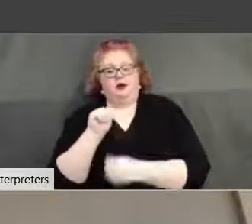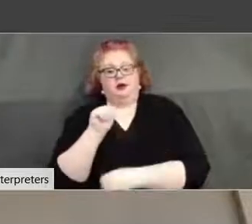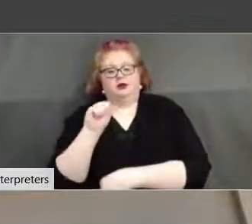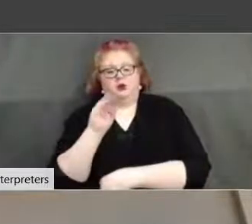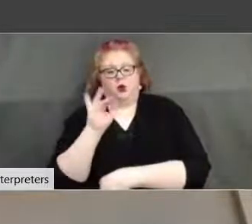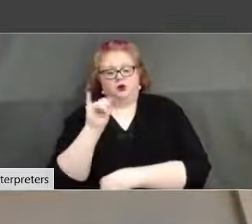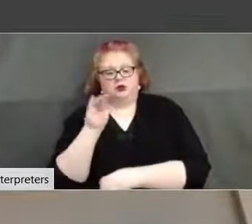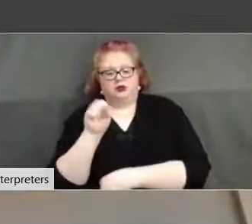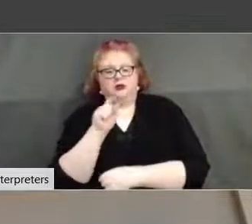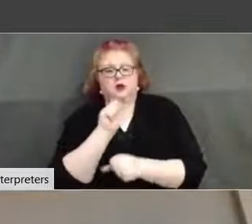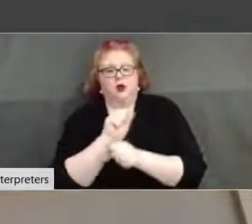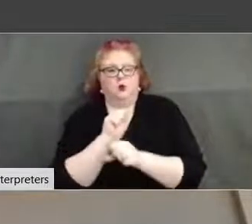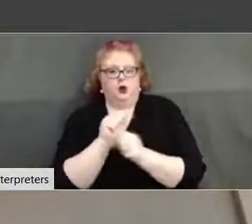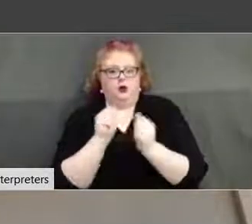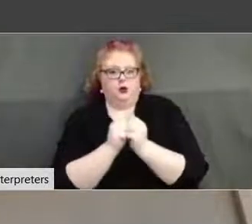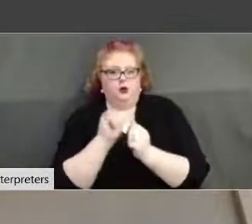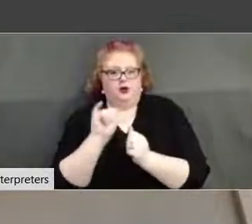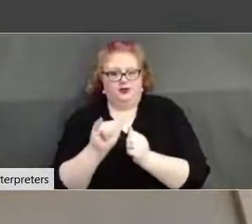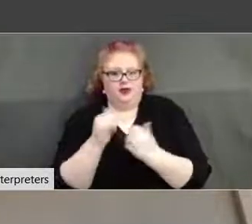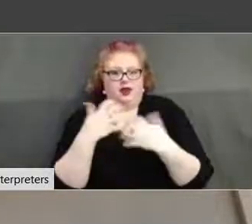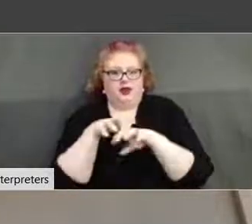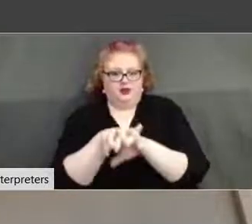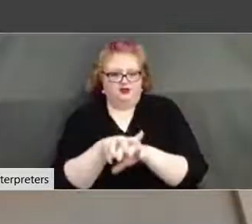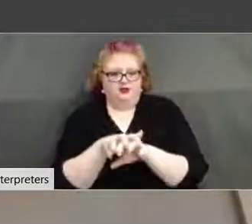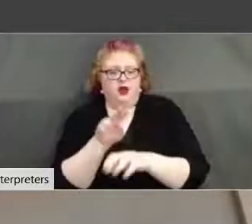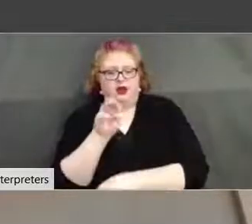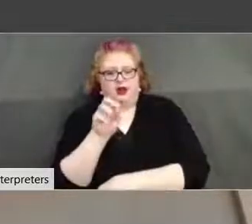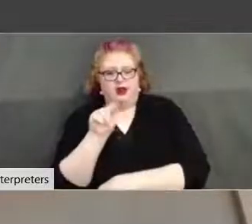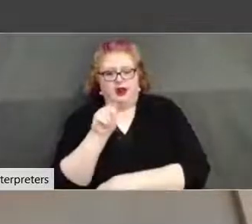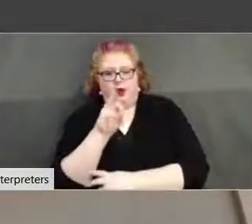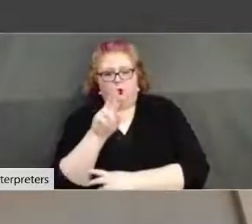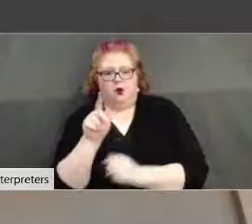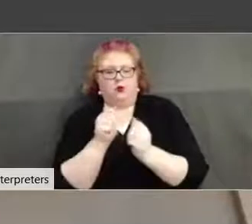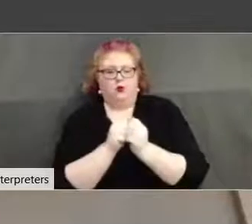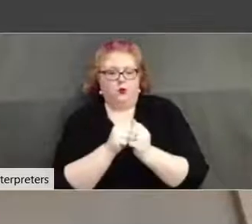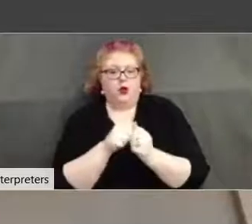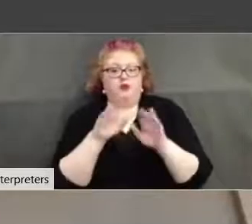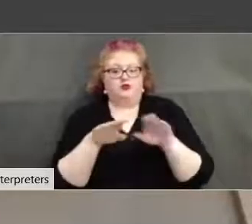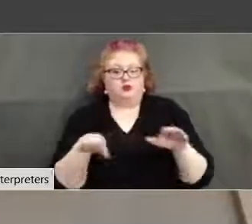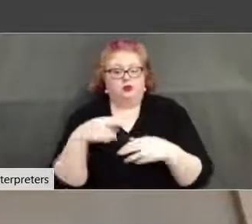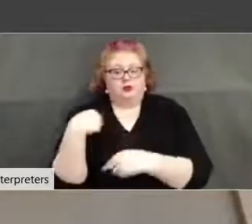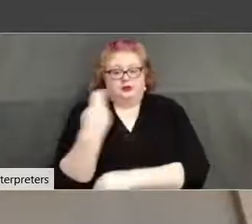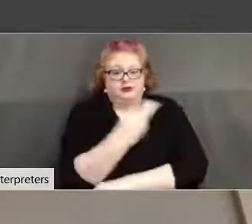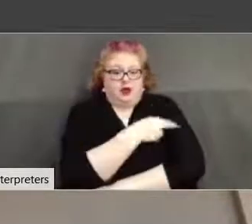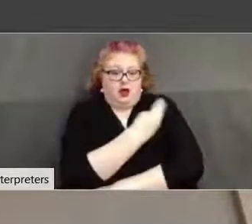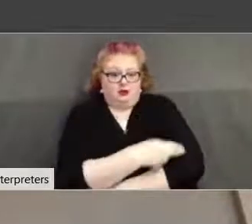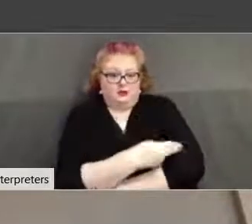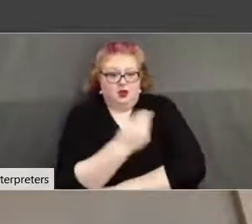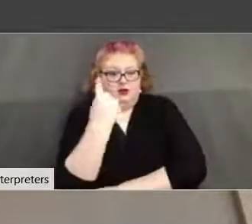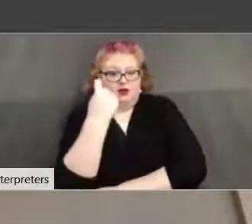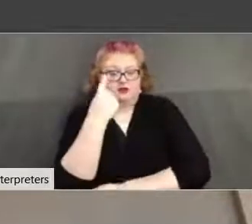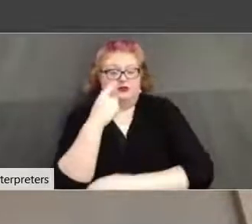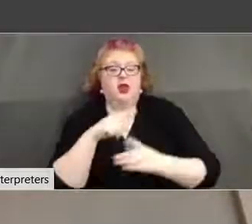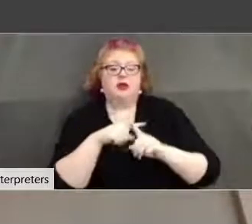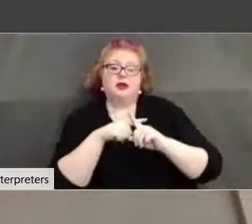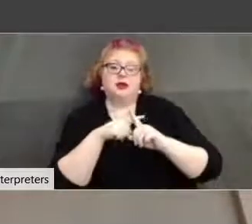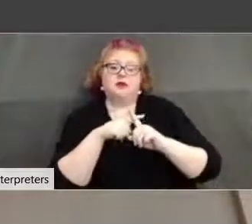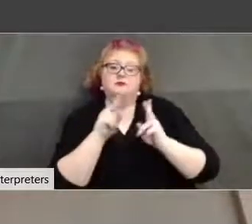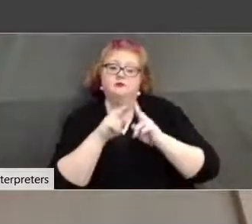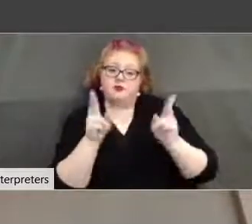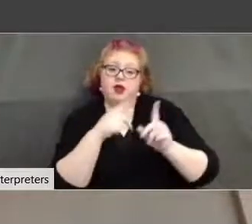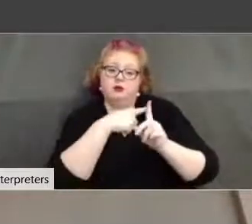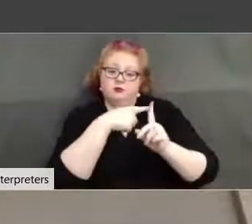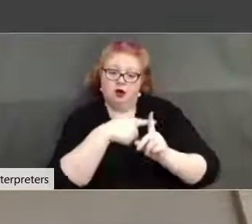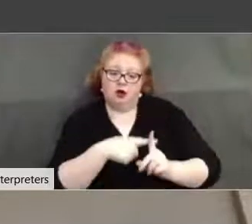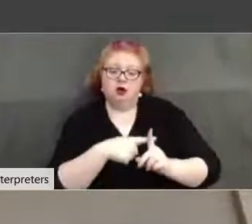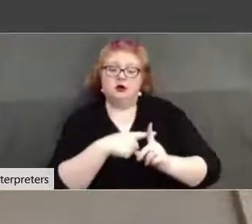Hospital. The results so far have been very promising. You need to understand it does take a bit of